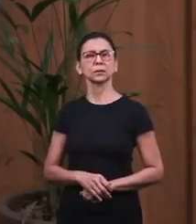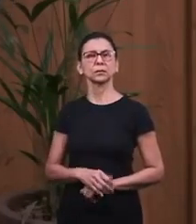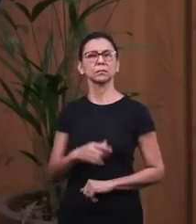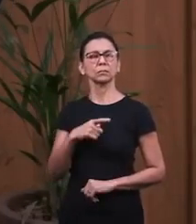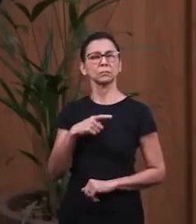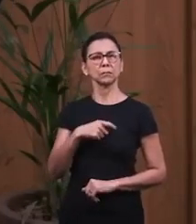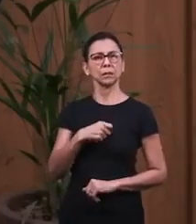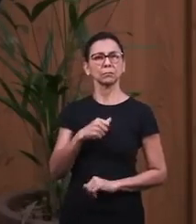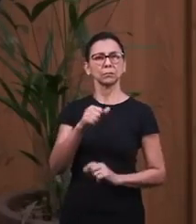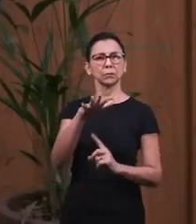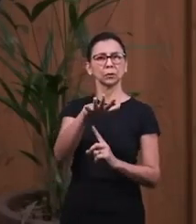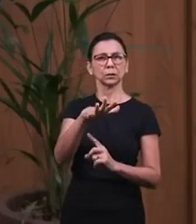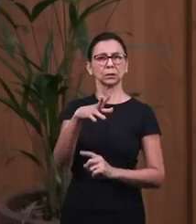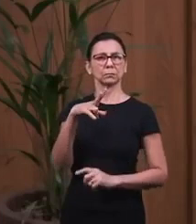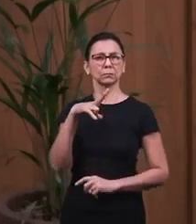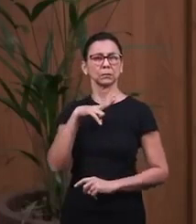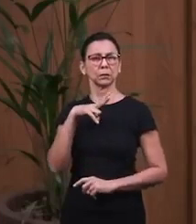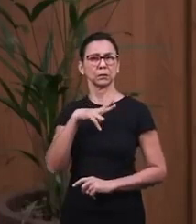It's the